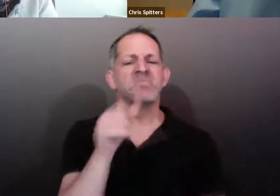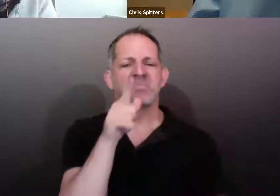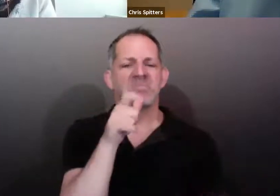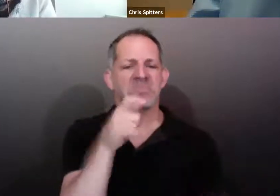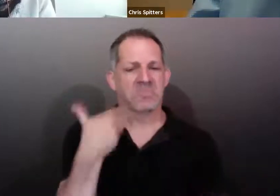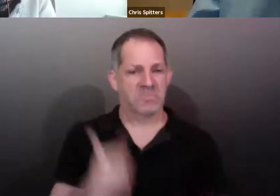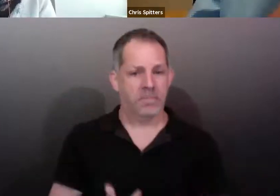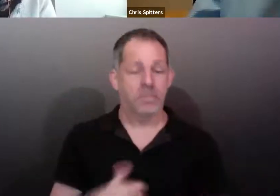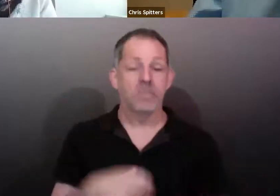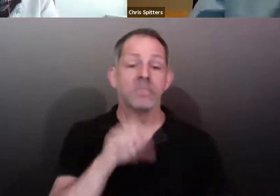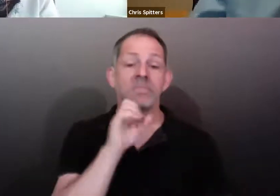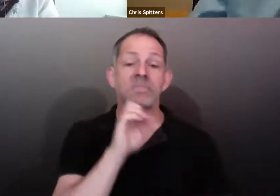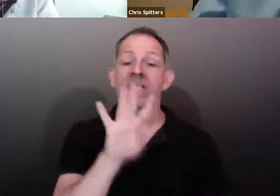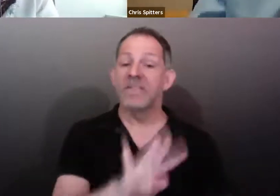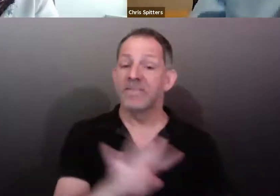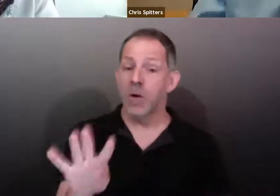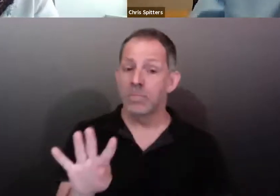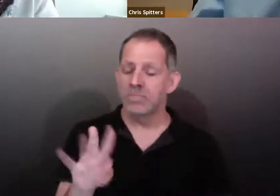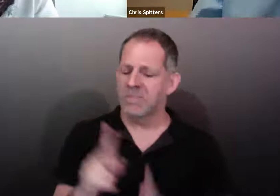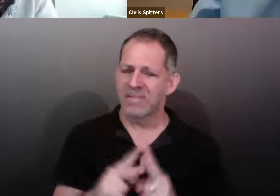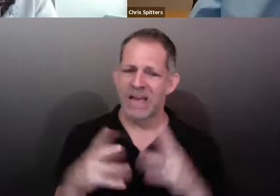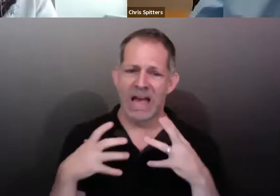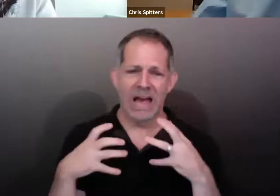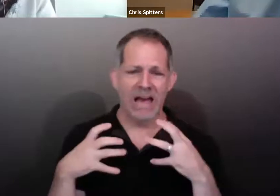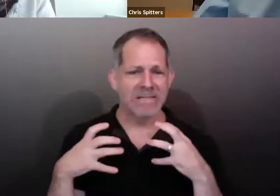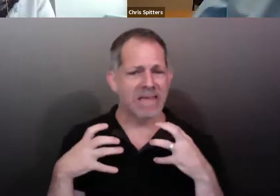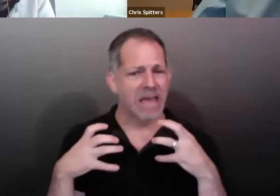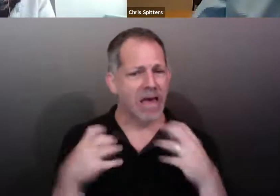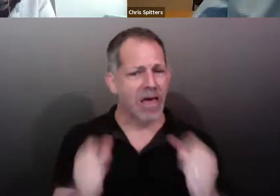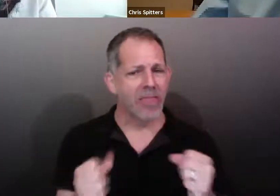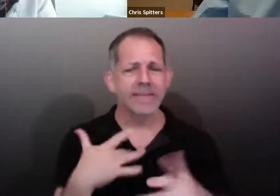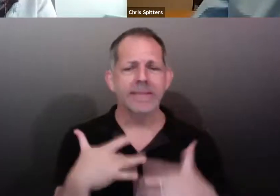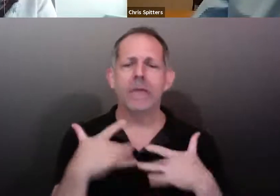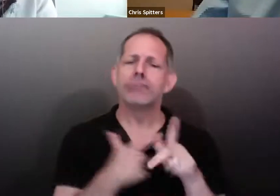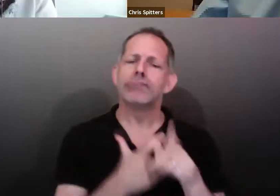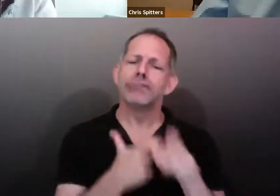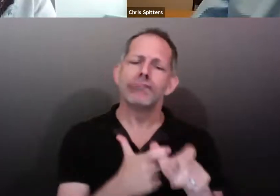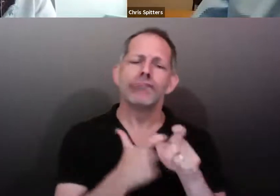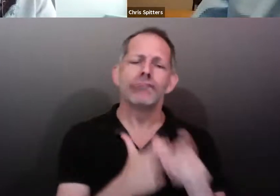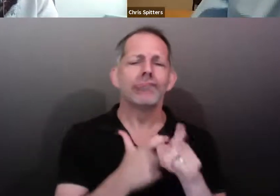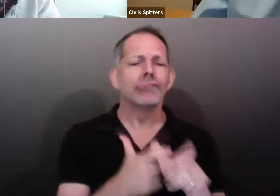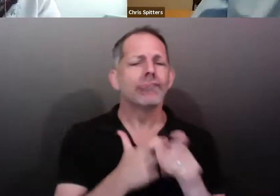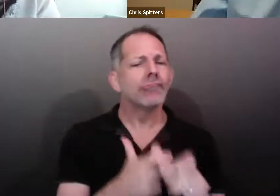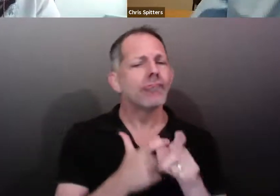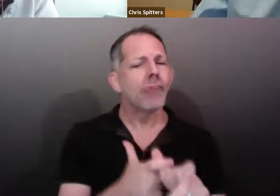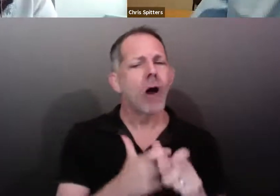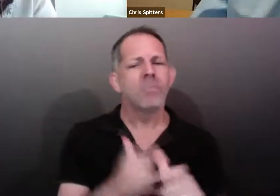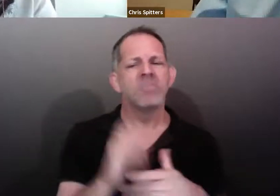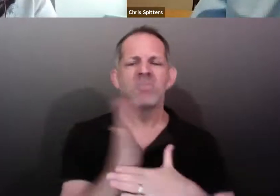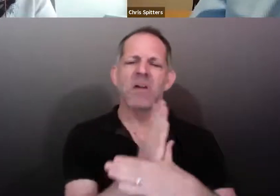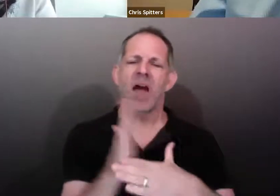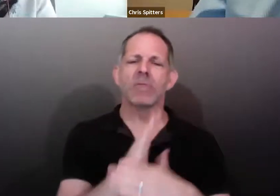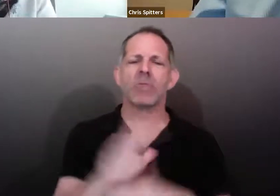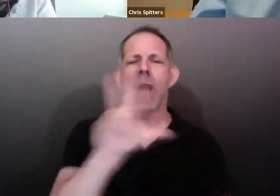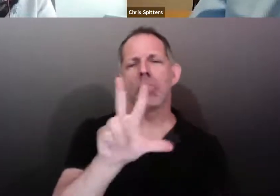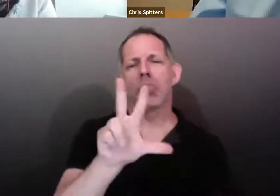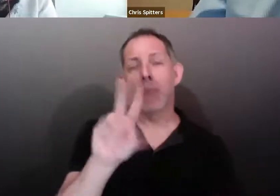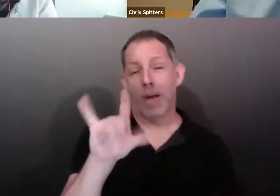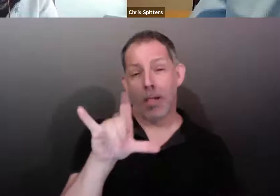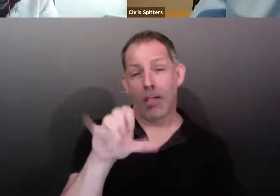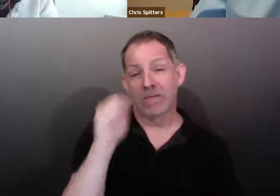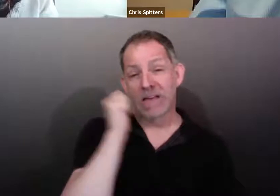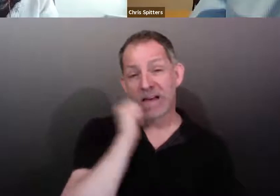running 3.5 miles every day, working out at Orange Theory before the gyms closed down,